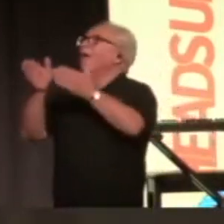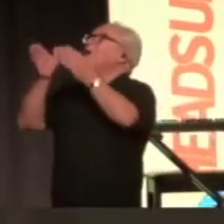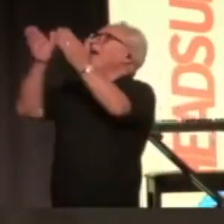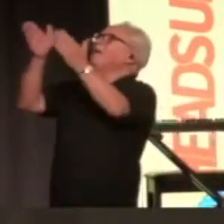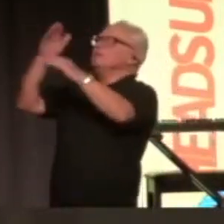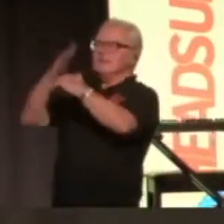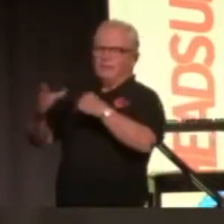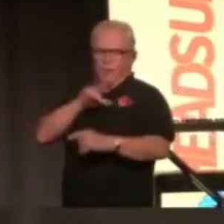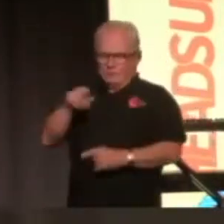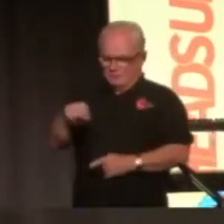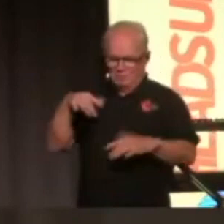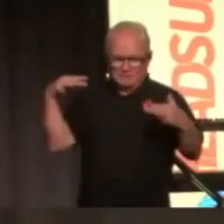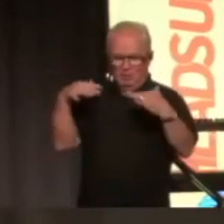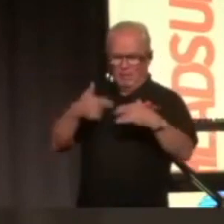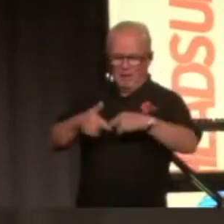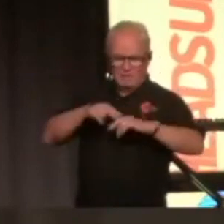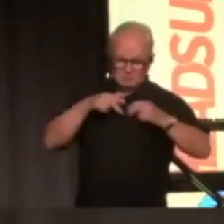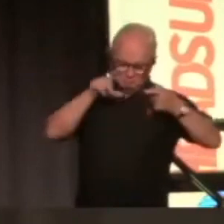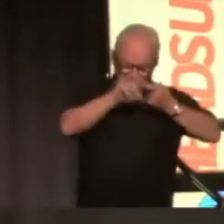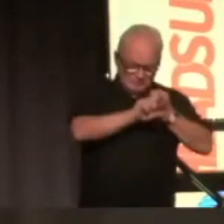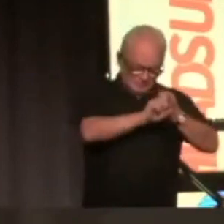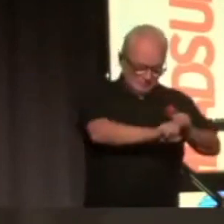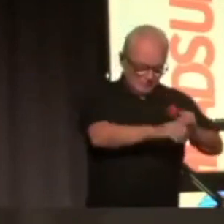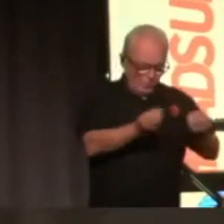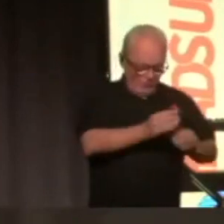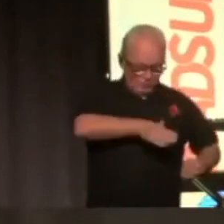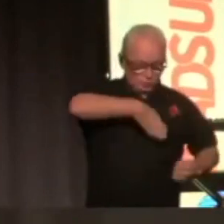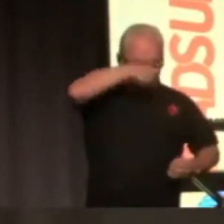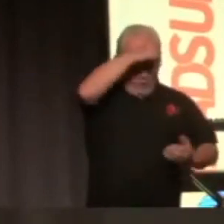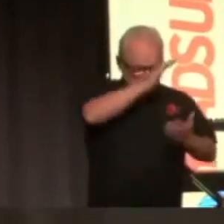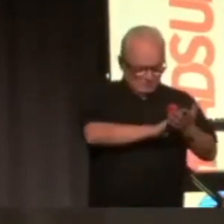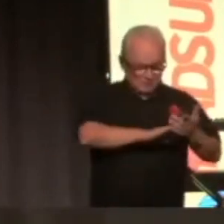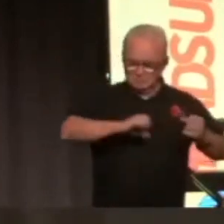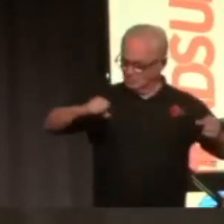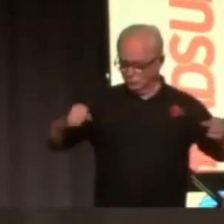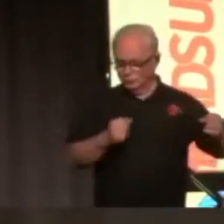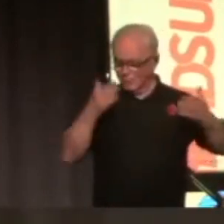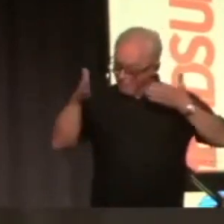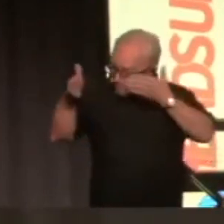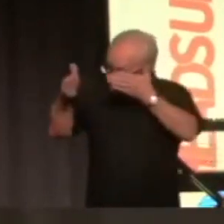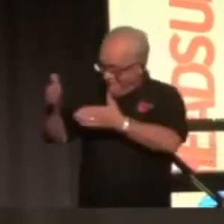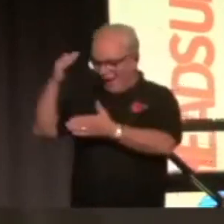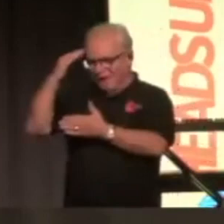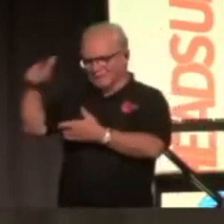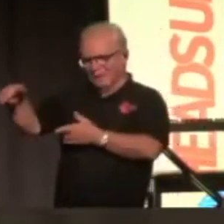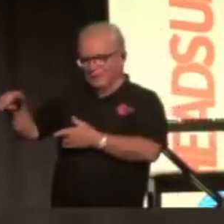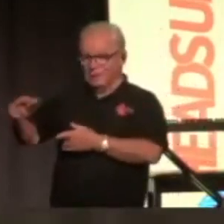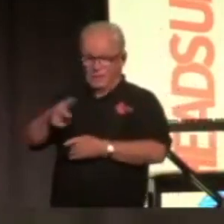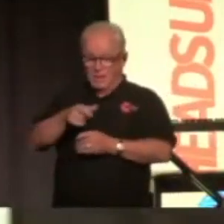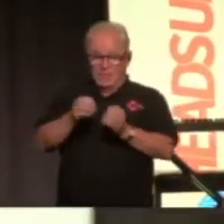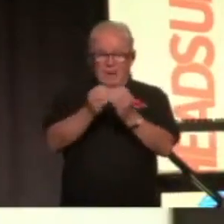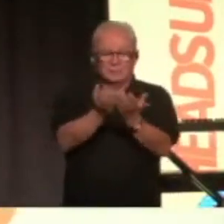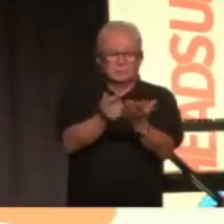you're having a soul experience in what is a head fight. The Bible calls those kinds of Christians